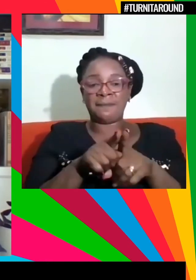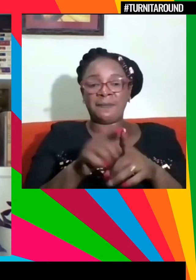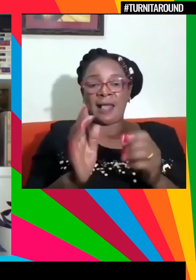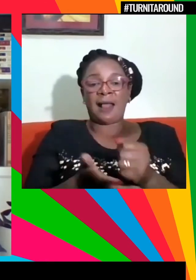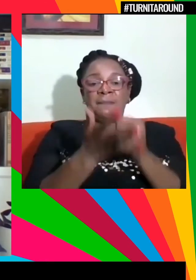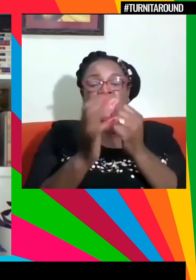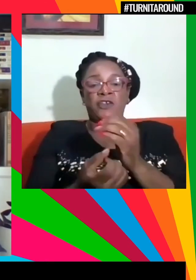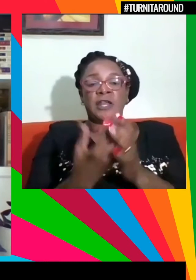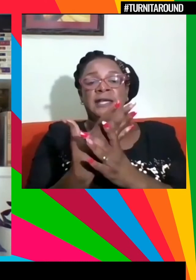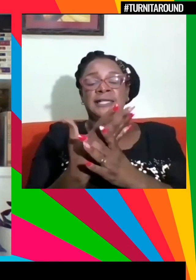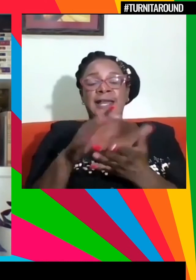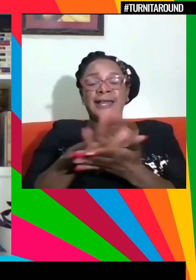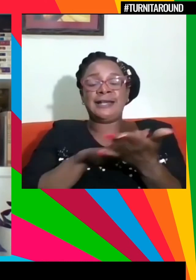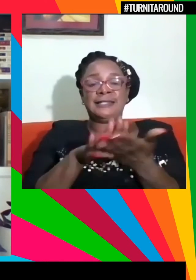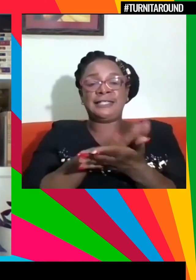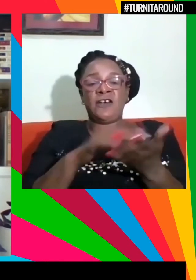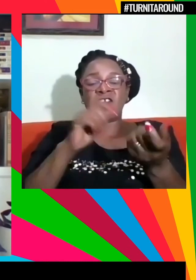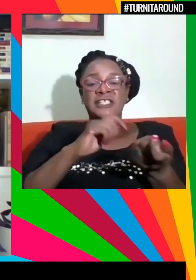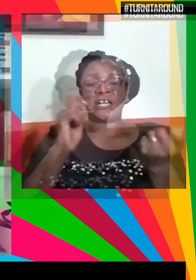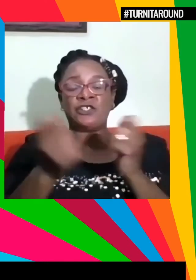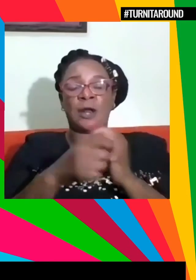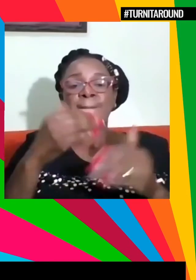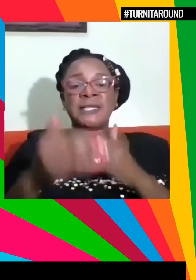create an industry of recycled ocean materials.